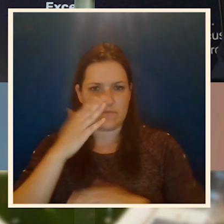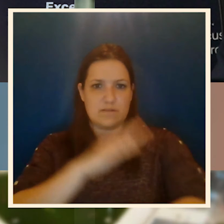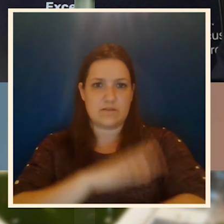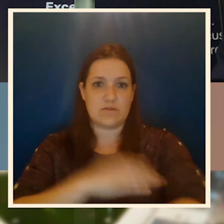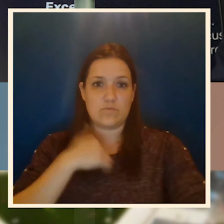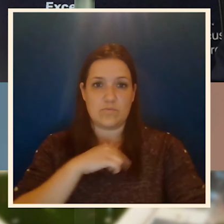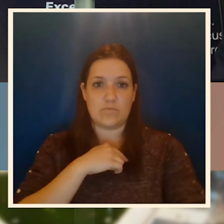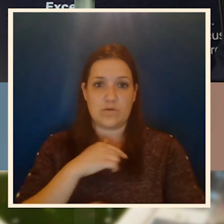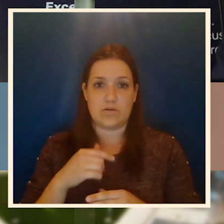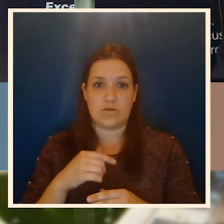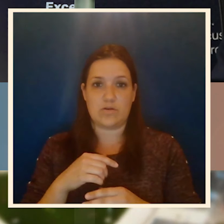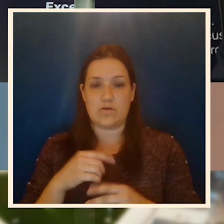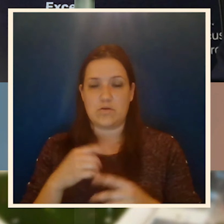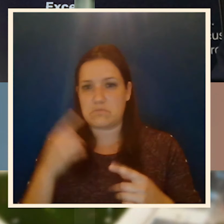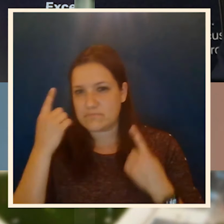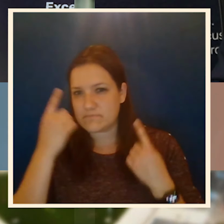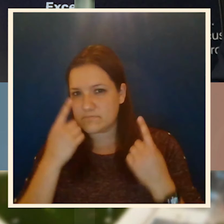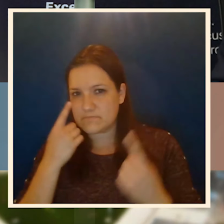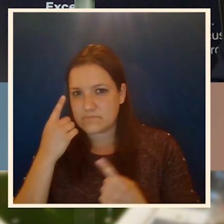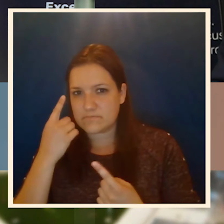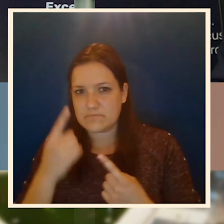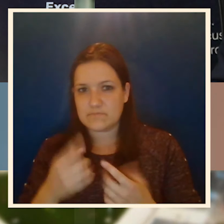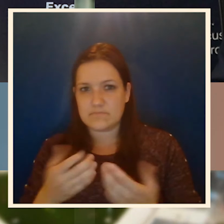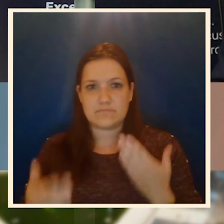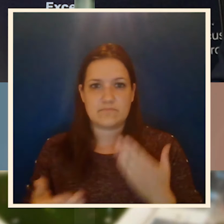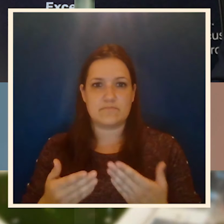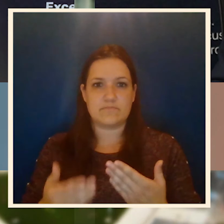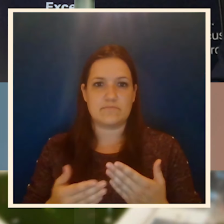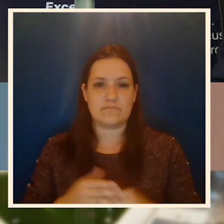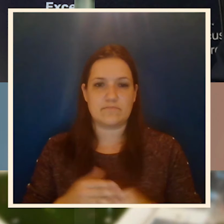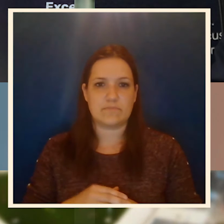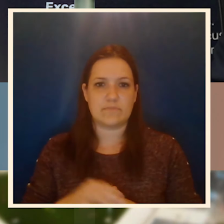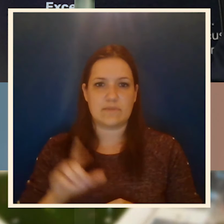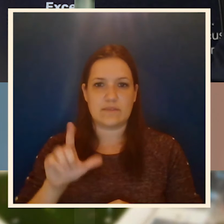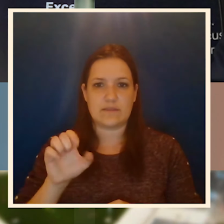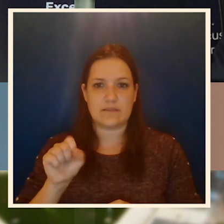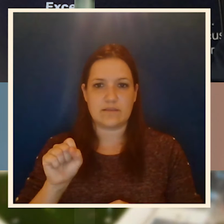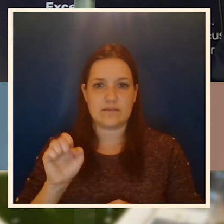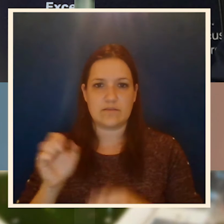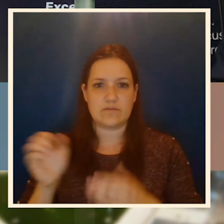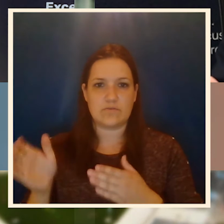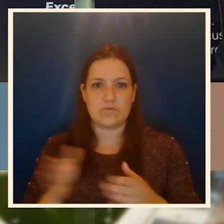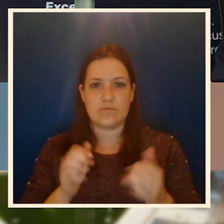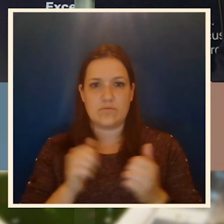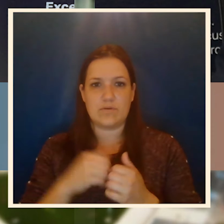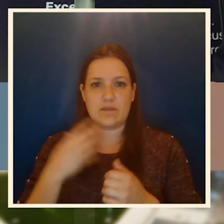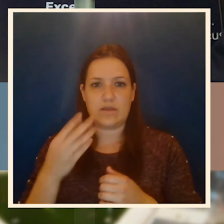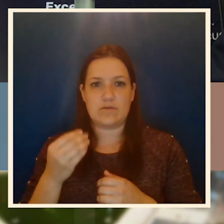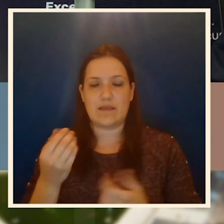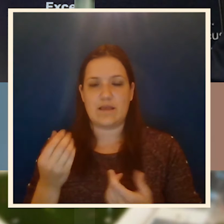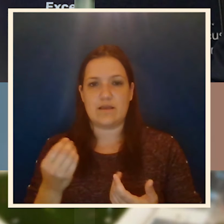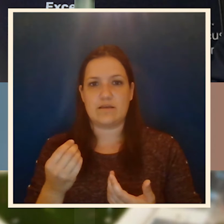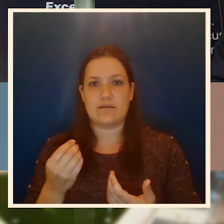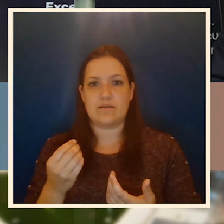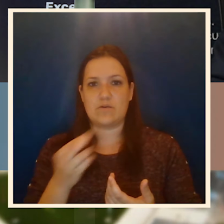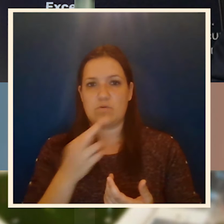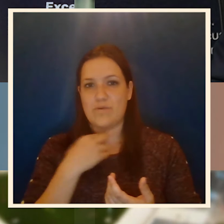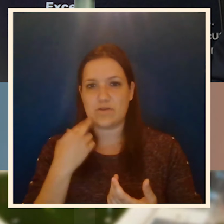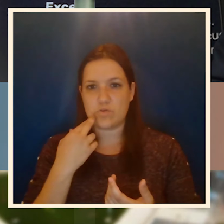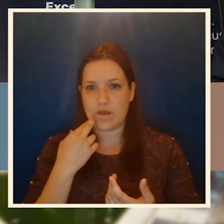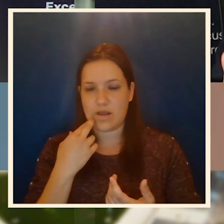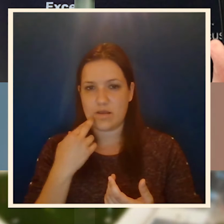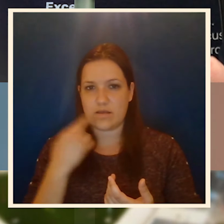are actually exploring entering into a potential lease arrangement with an outside